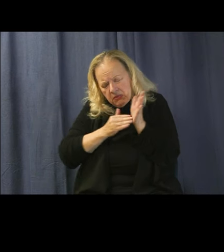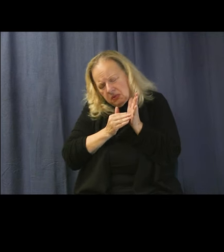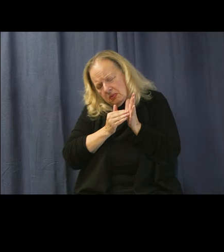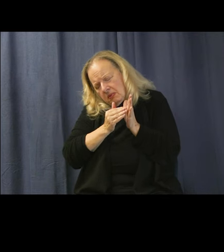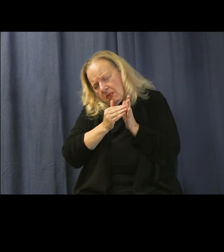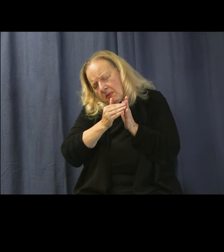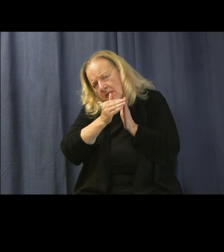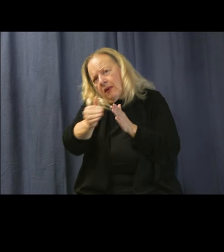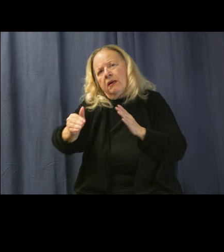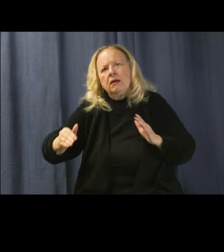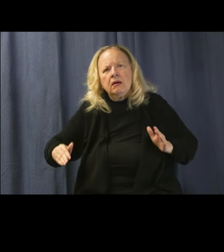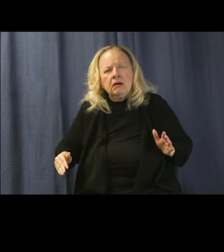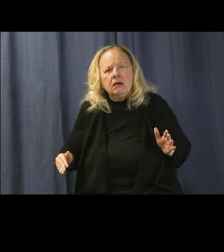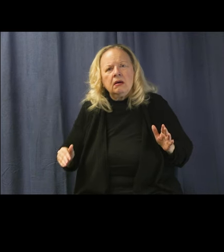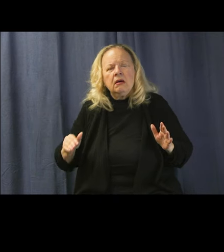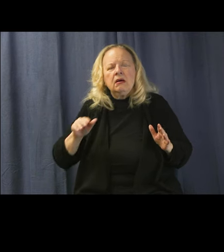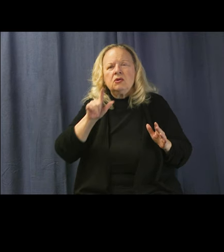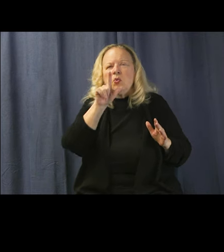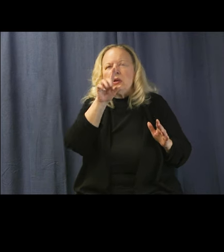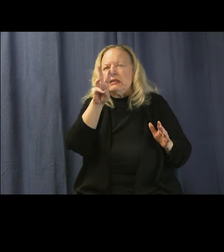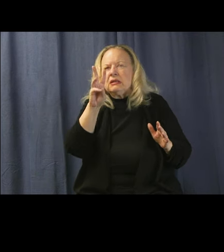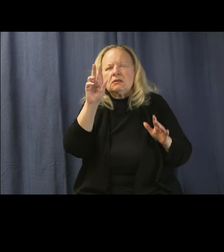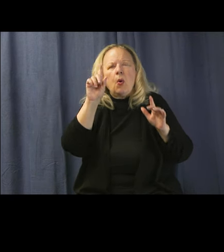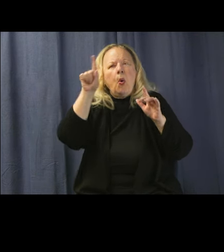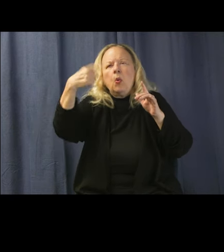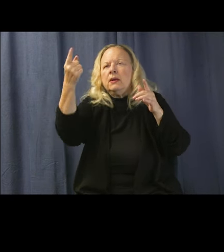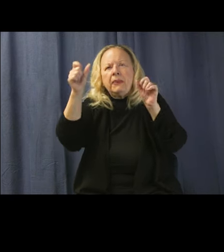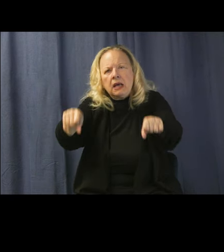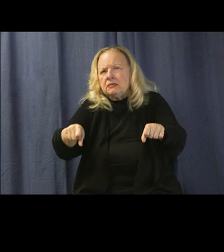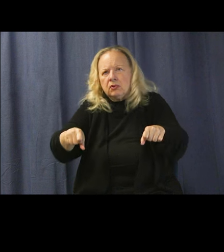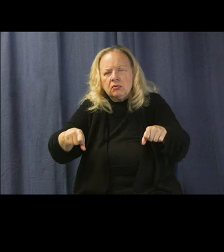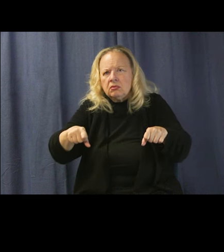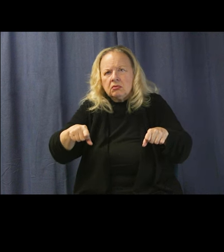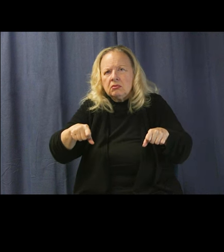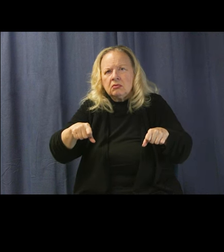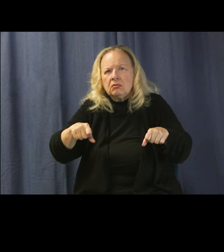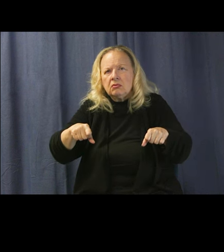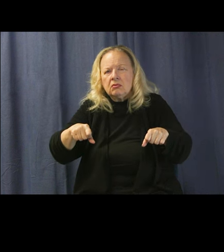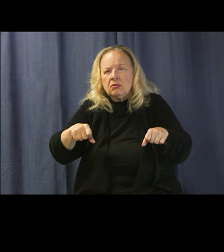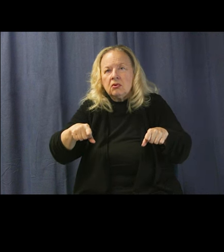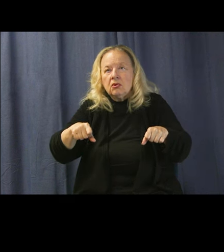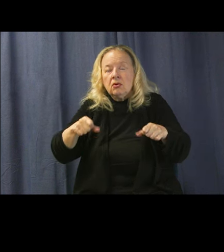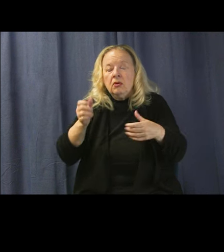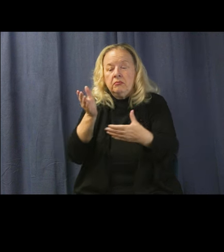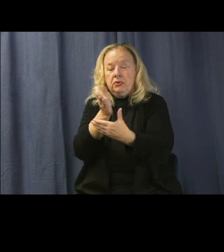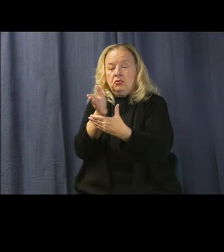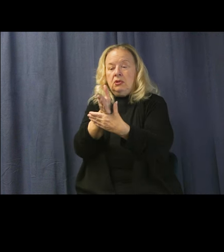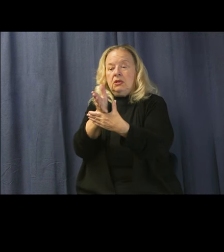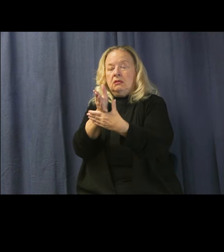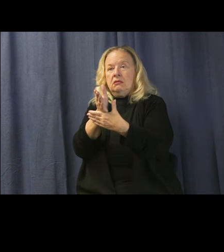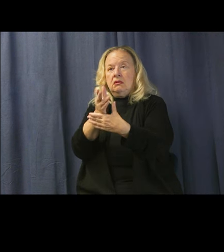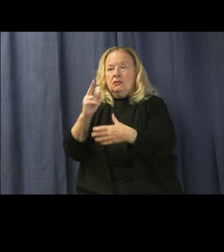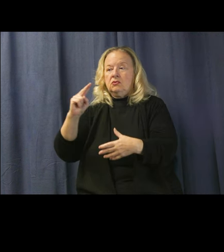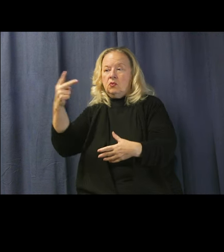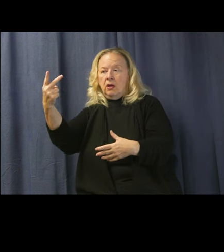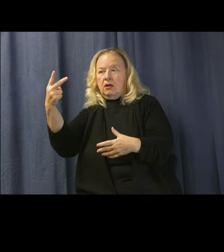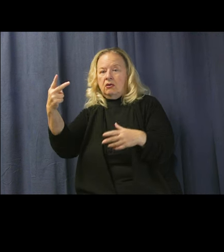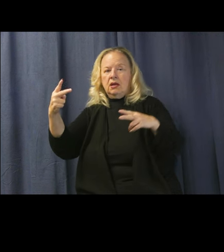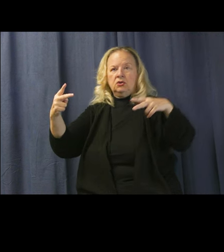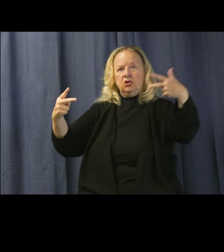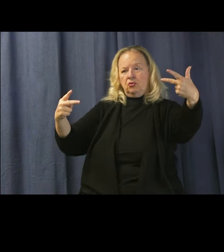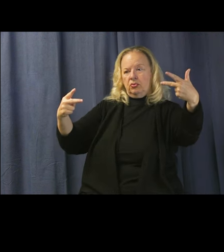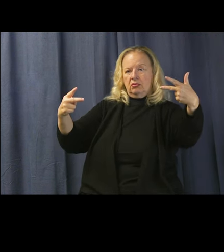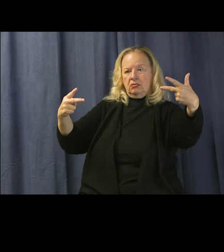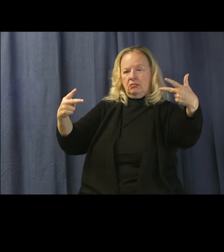billion gazillions. Only 26 fits between a square and a cube. Well,